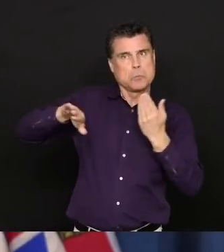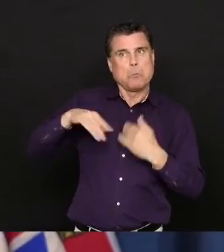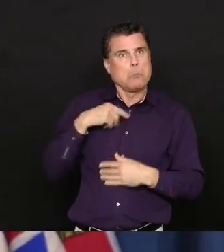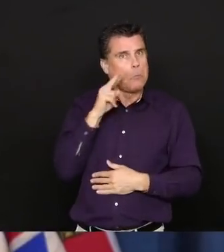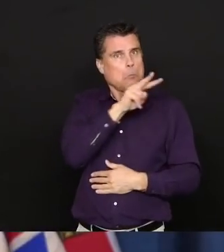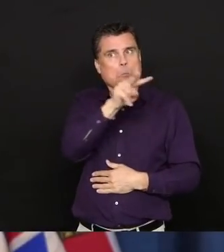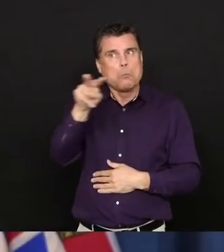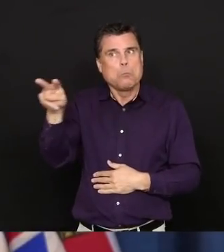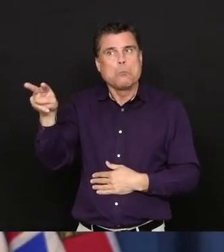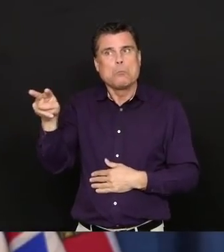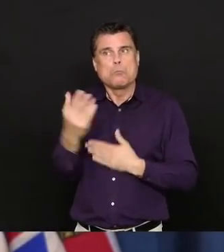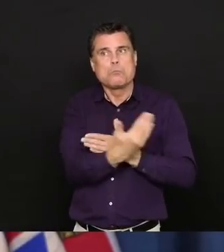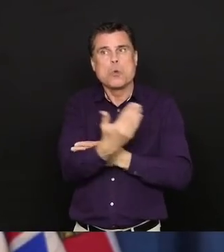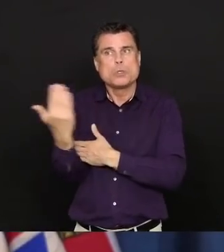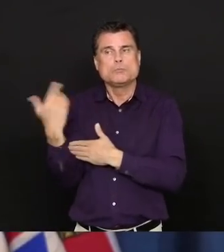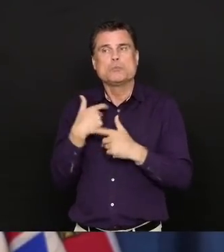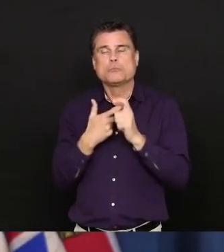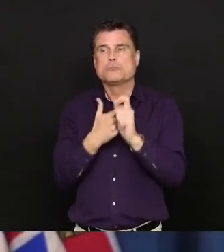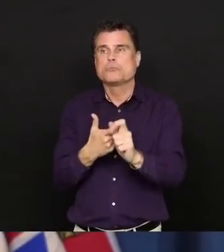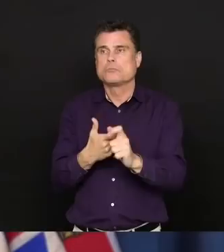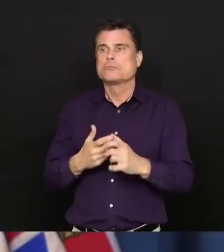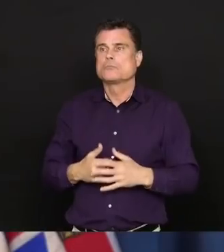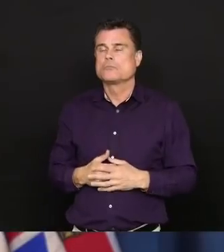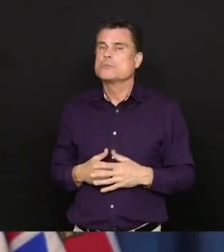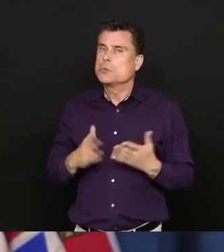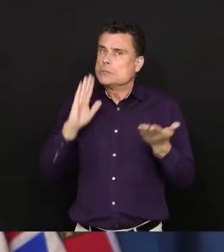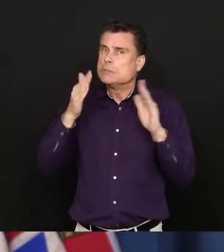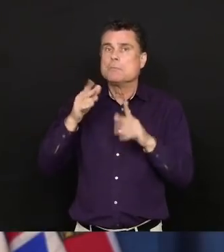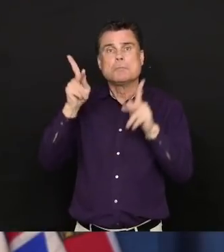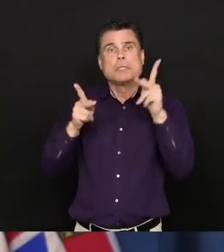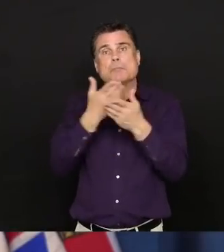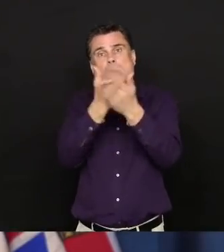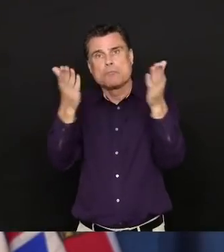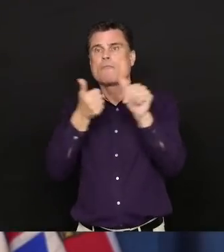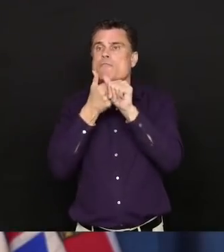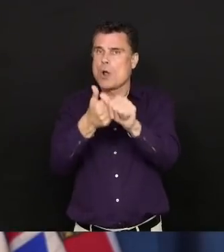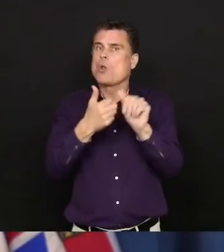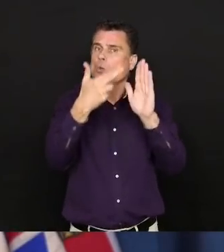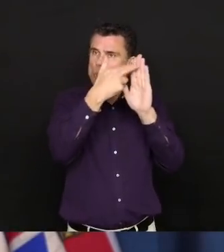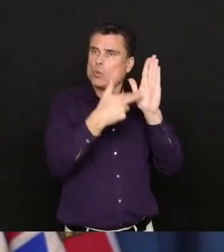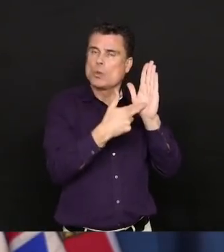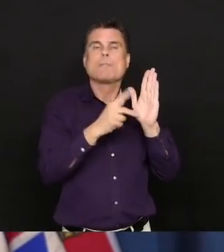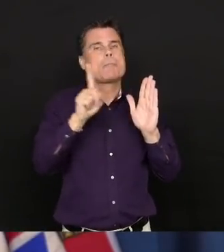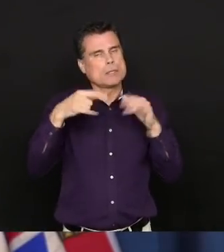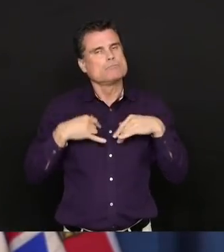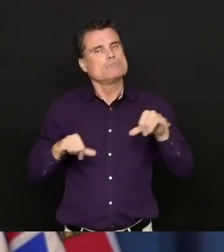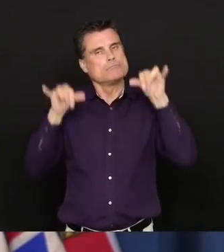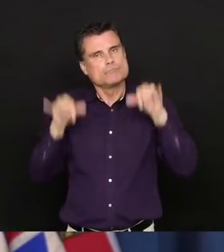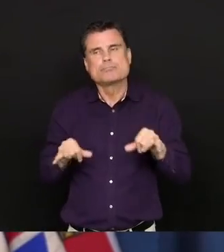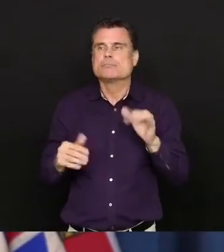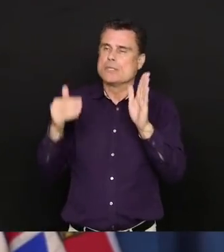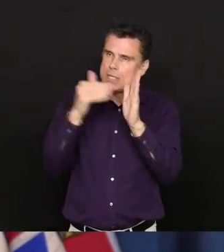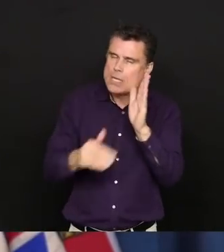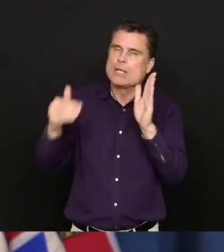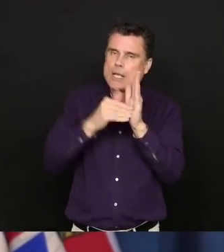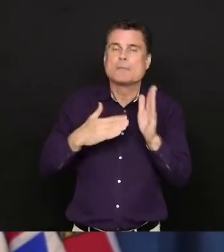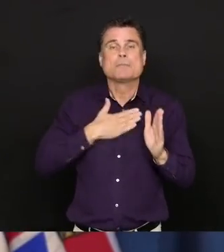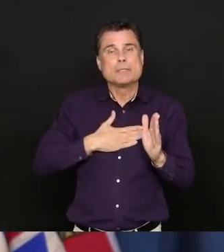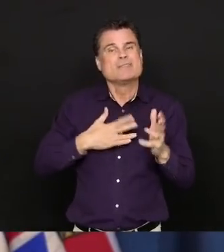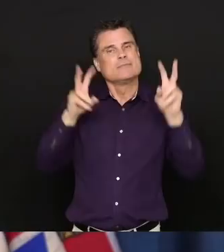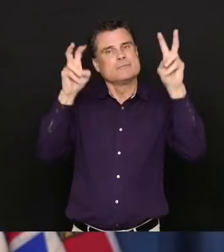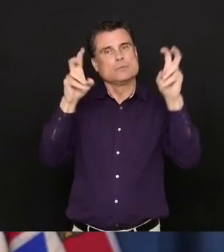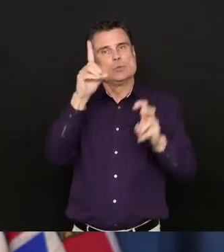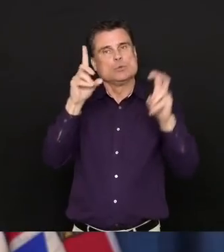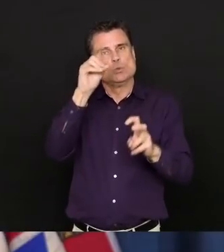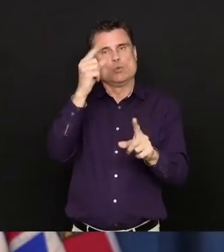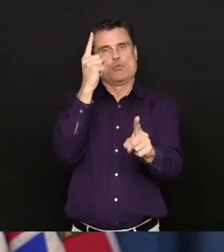So I am appealing to everybody to do the right thing. And when we're outside, visibly outside, we need to stay